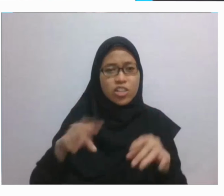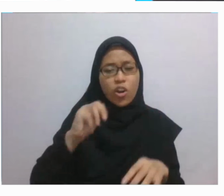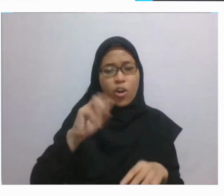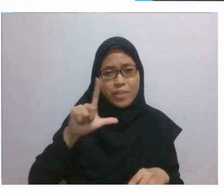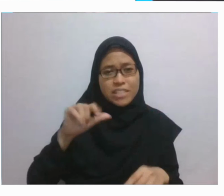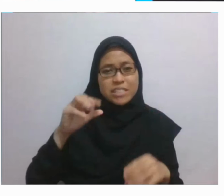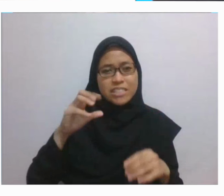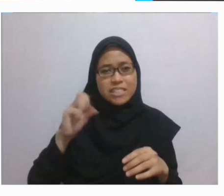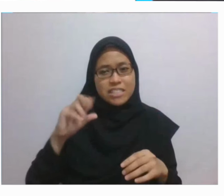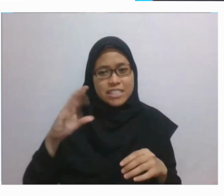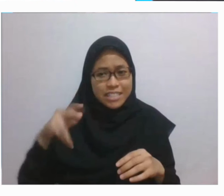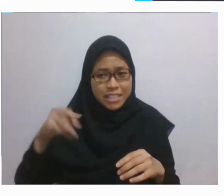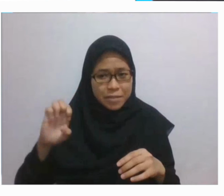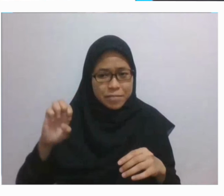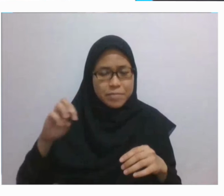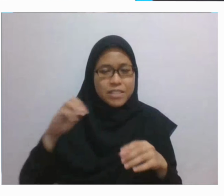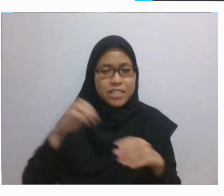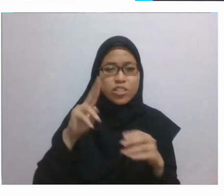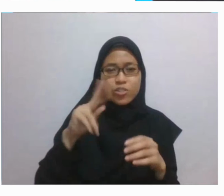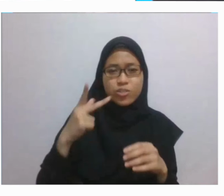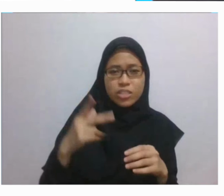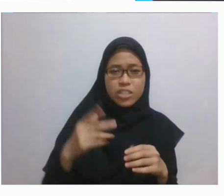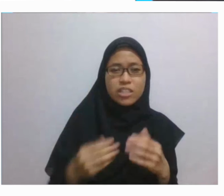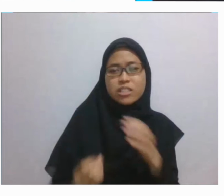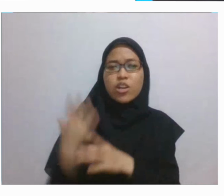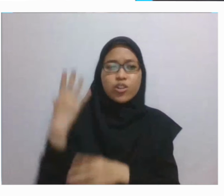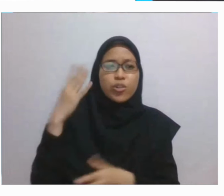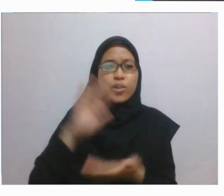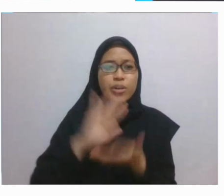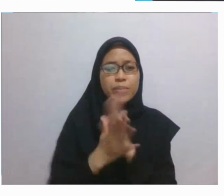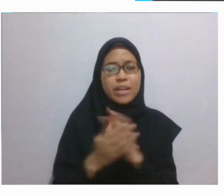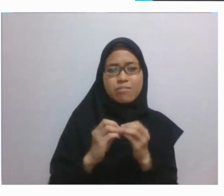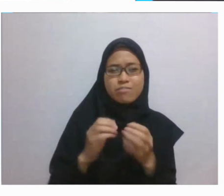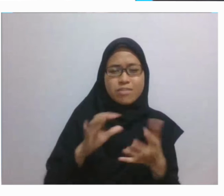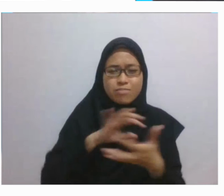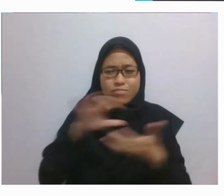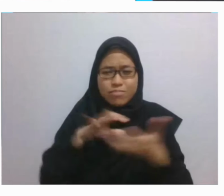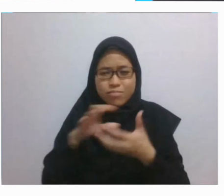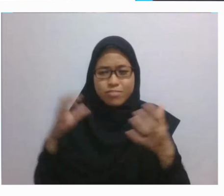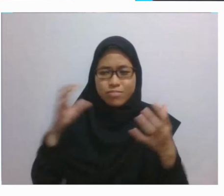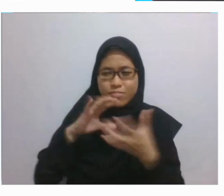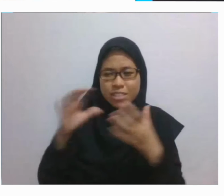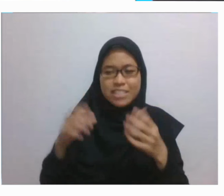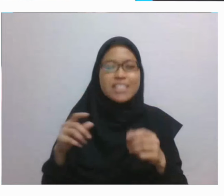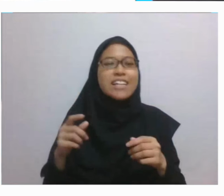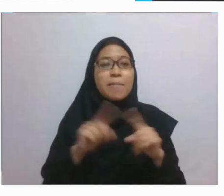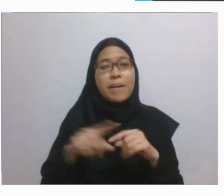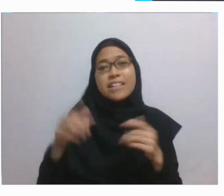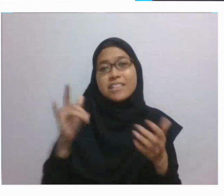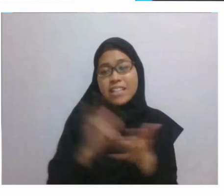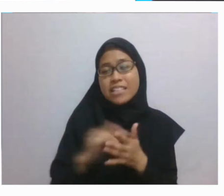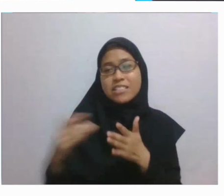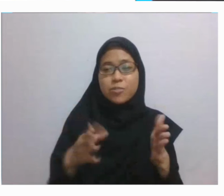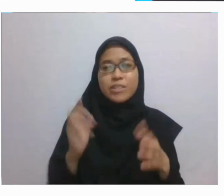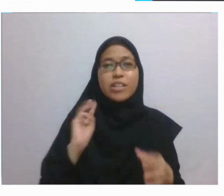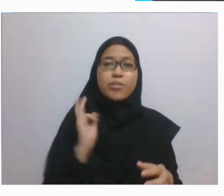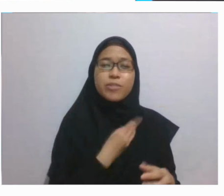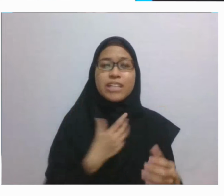kind of cities grow, they evolve, they become slightly chaotic. And that, in a sense, is what we like about cities, is that energy,